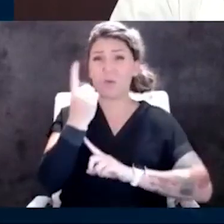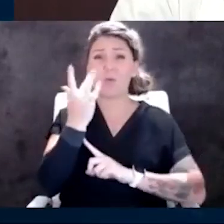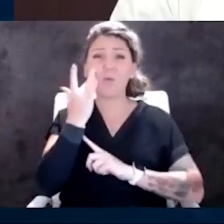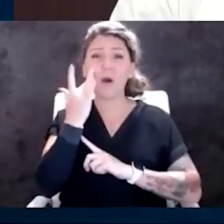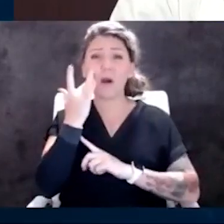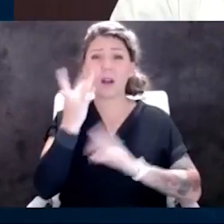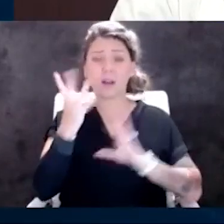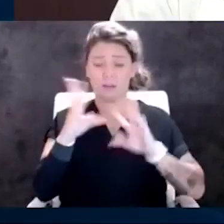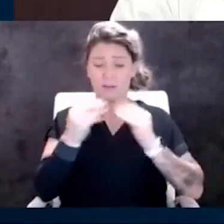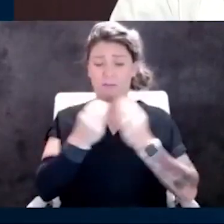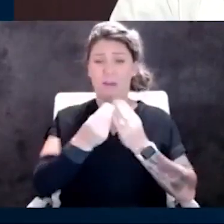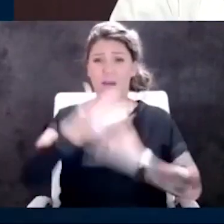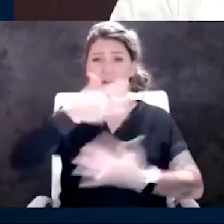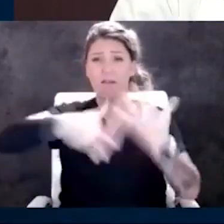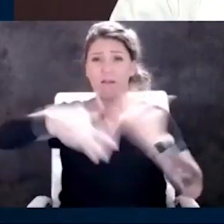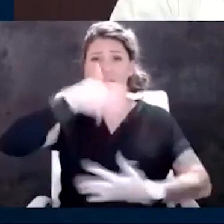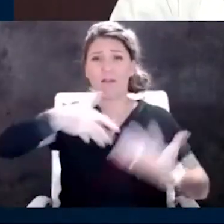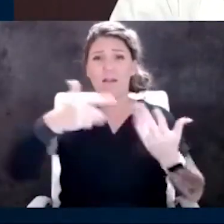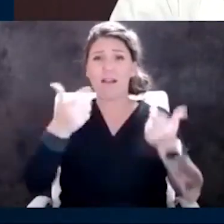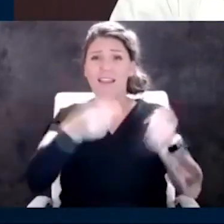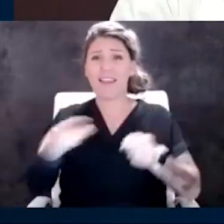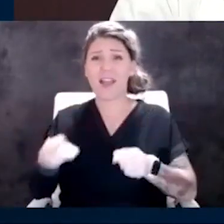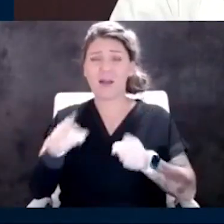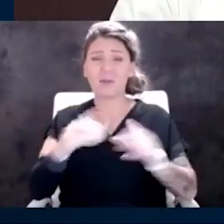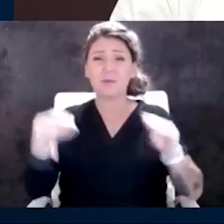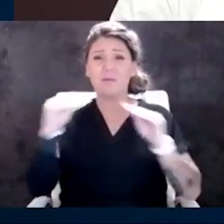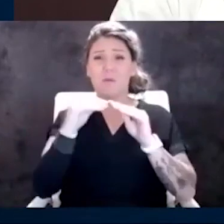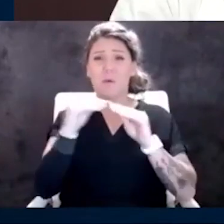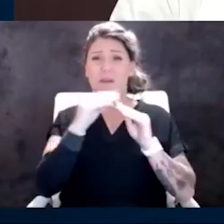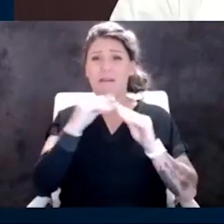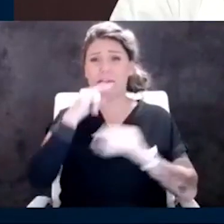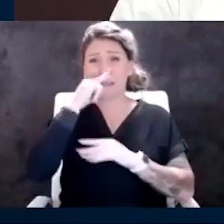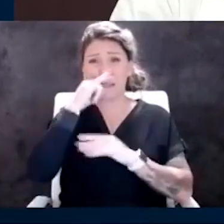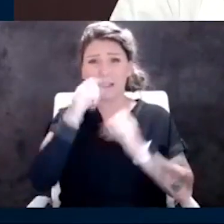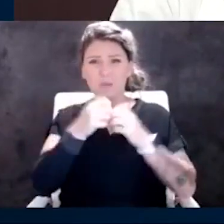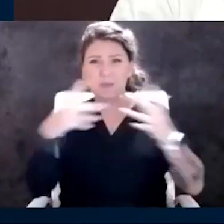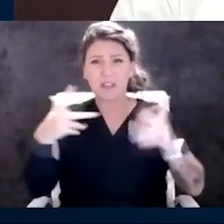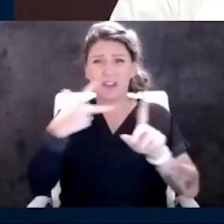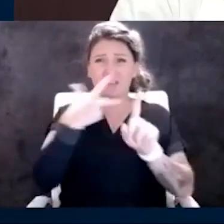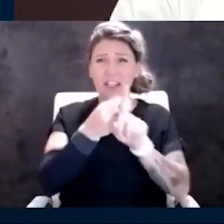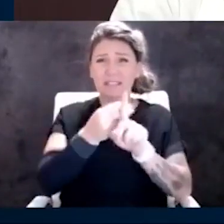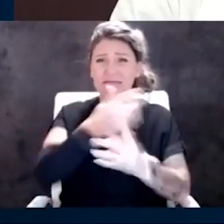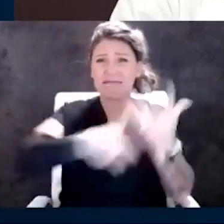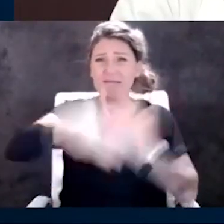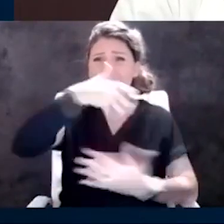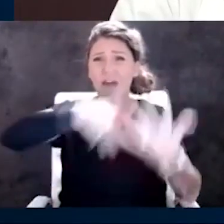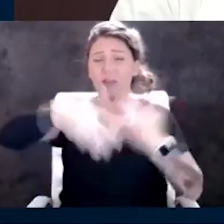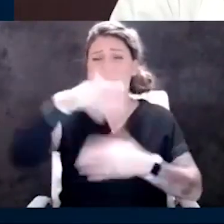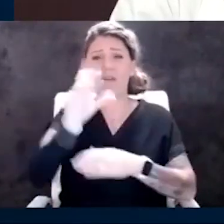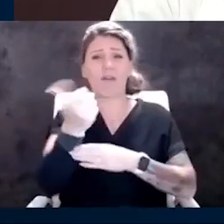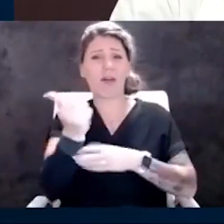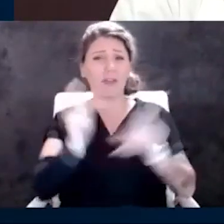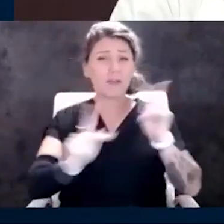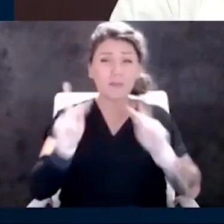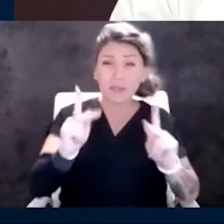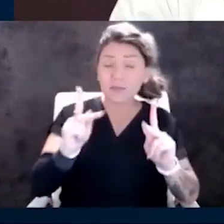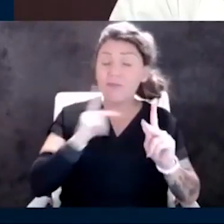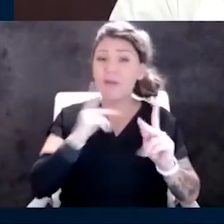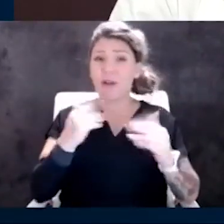gatherings will be really ramping up, and now you're going to have kids with unvaccinated kids gathering around other people that are vaccinated.